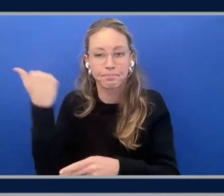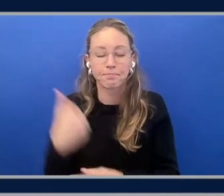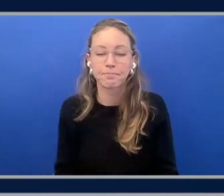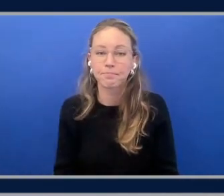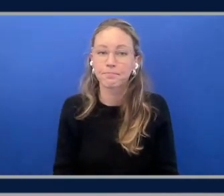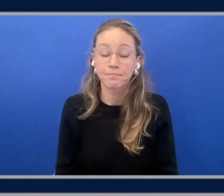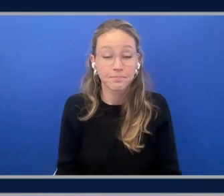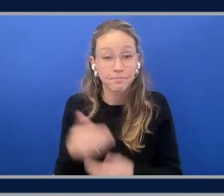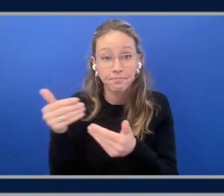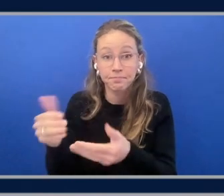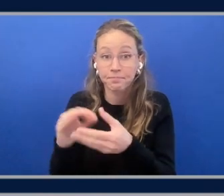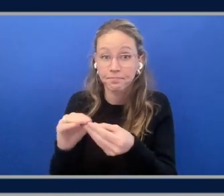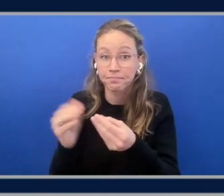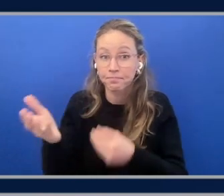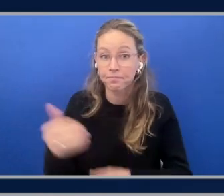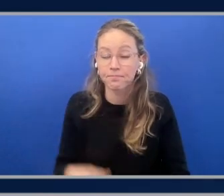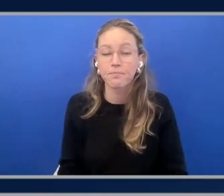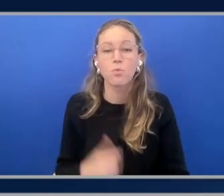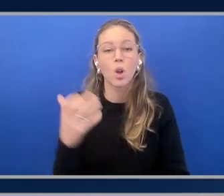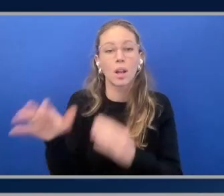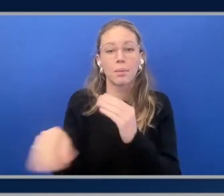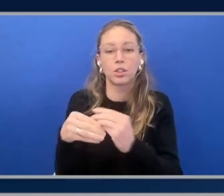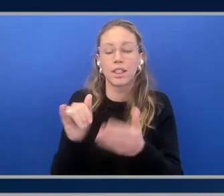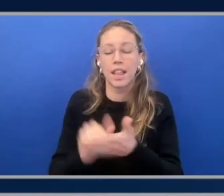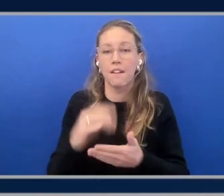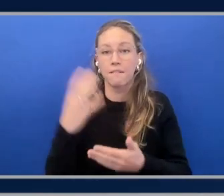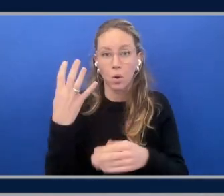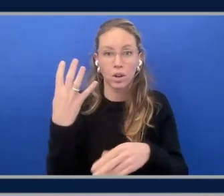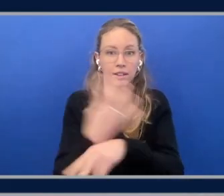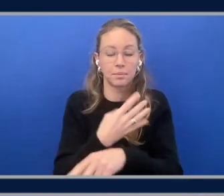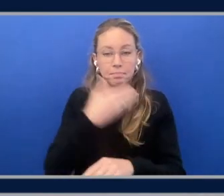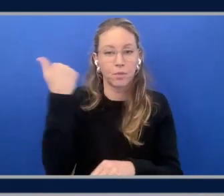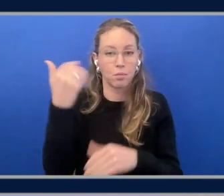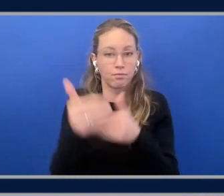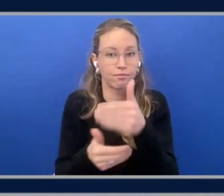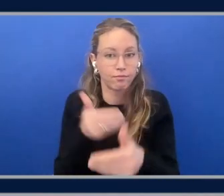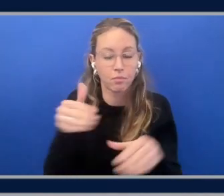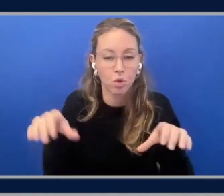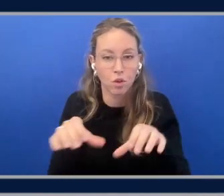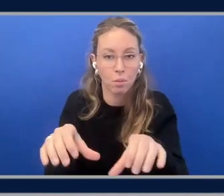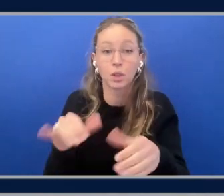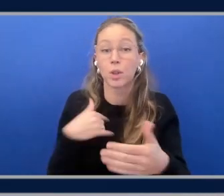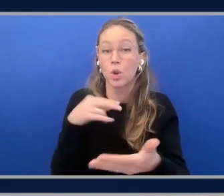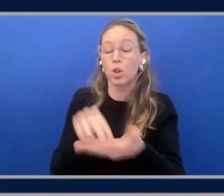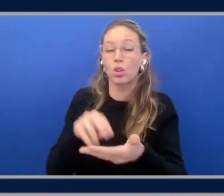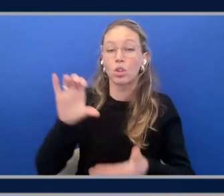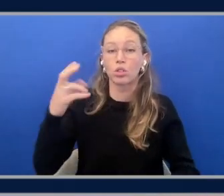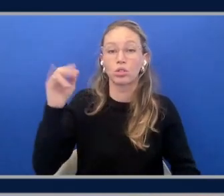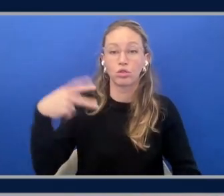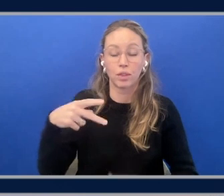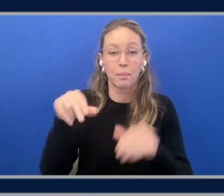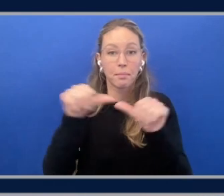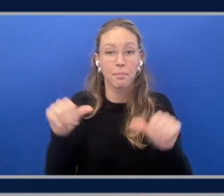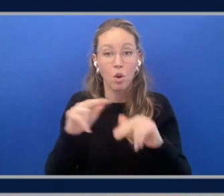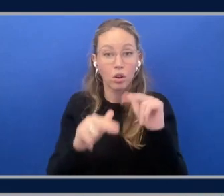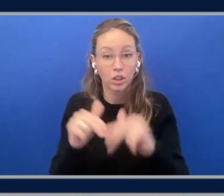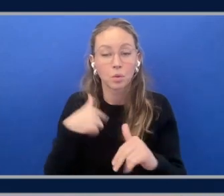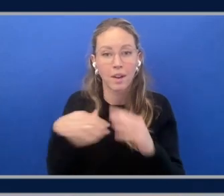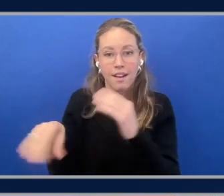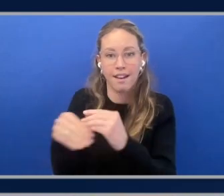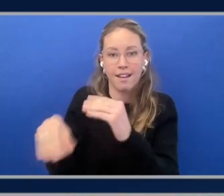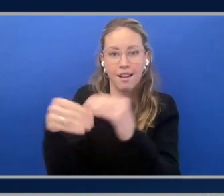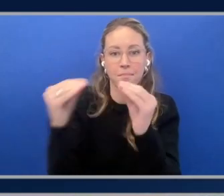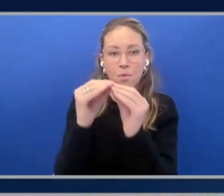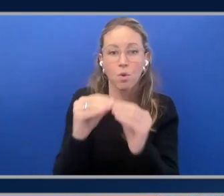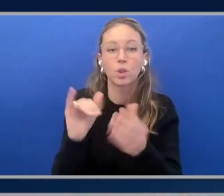Oh, no, I was going to say, and I think, you know, I mentioned the 4X performance. think, you one of the key parts when we look at the actual chip architecture is we added more cores, right? So, it's just this